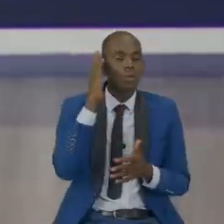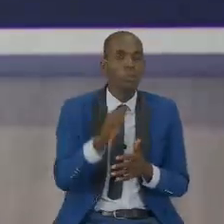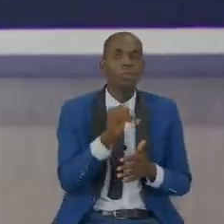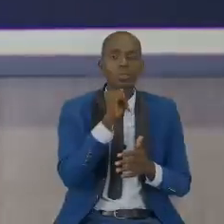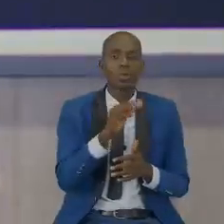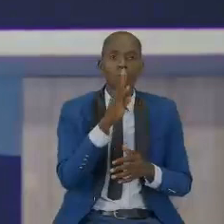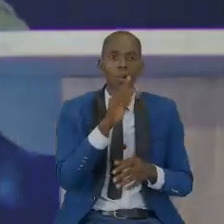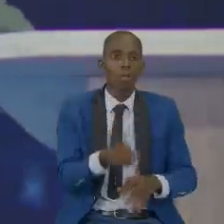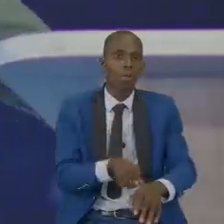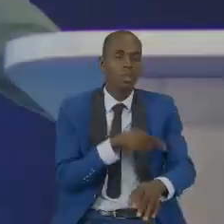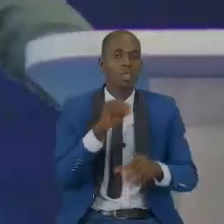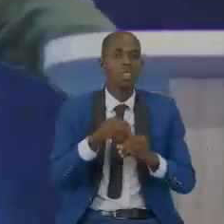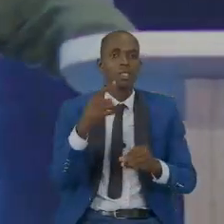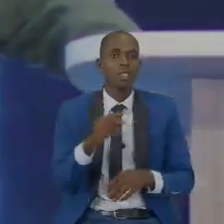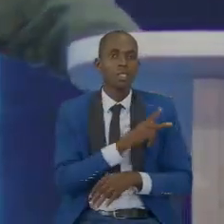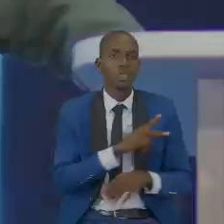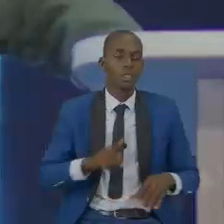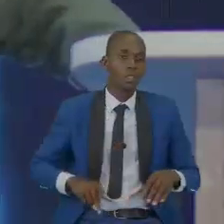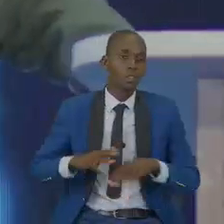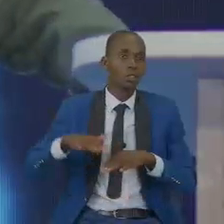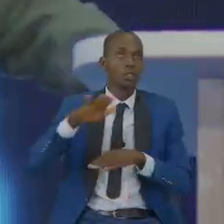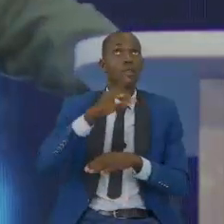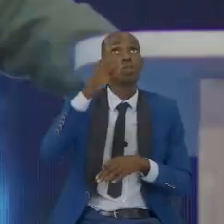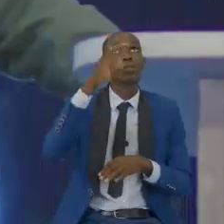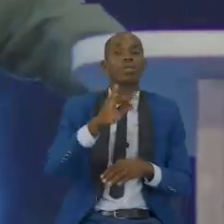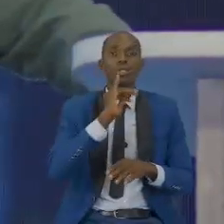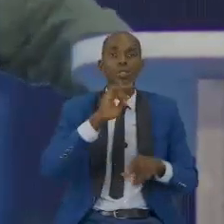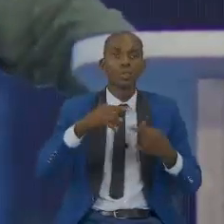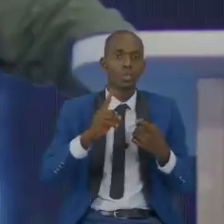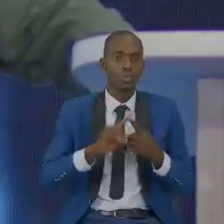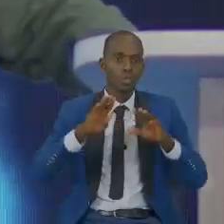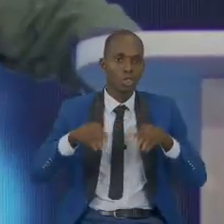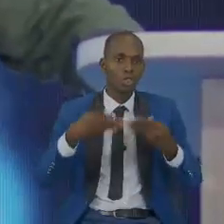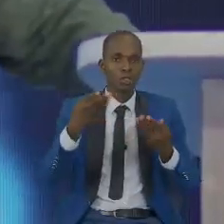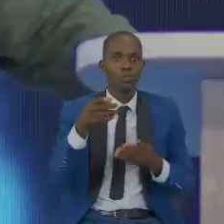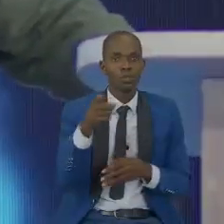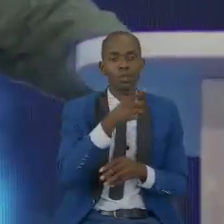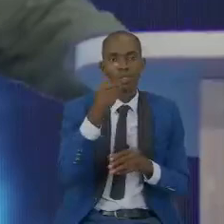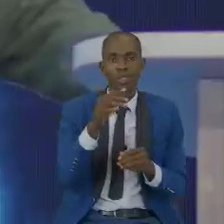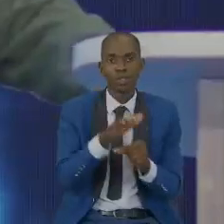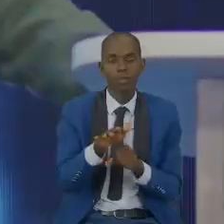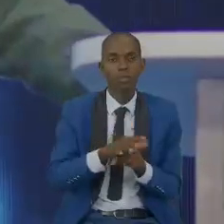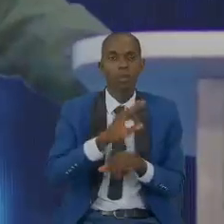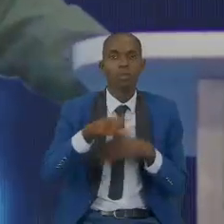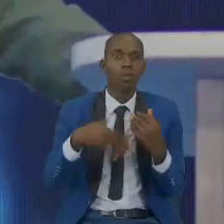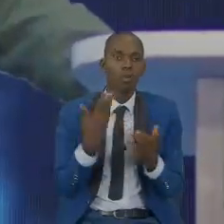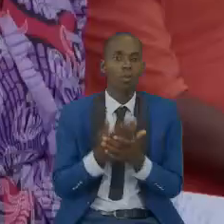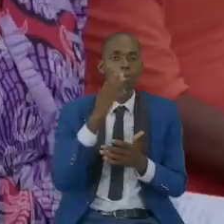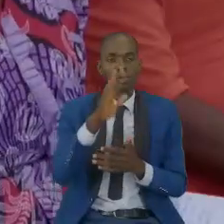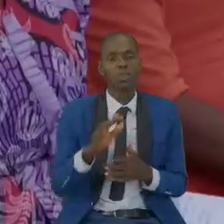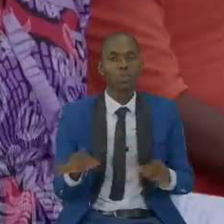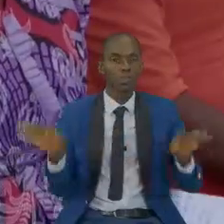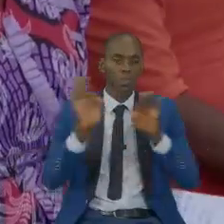long in the kingdom. God is going to give you the sufficiency of all your fundamental